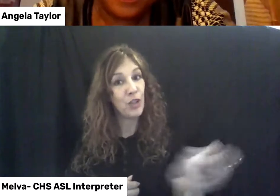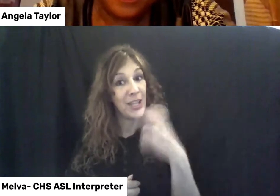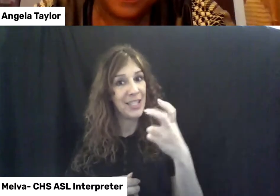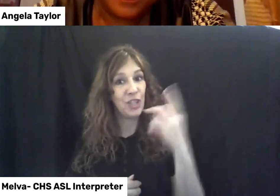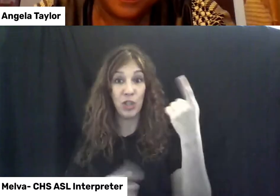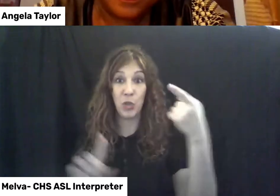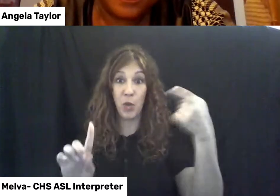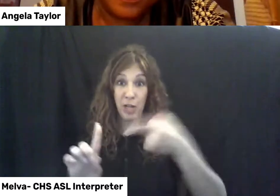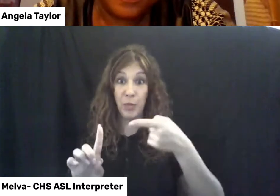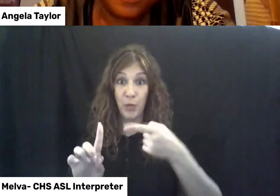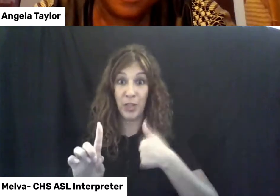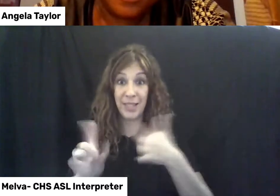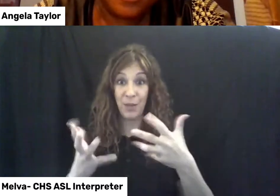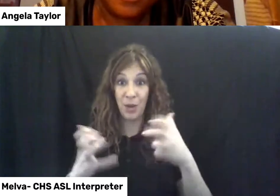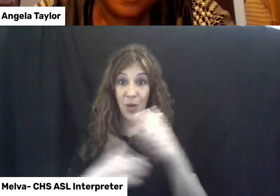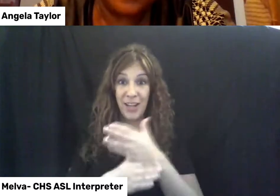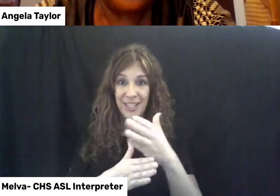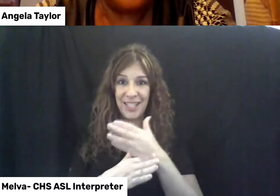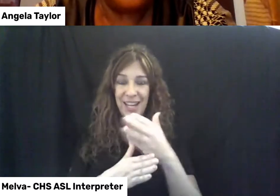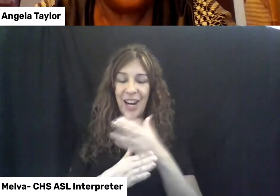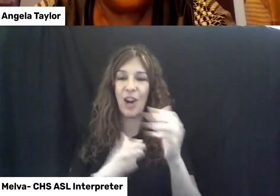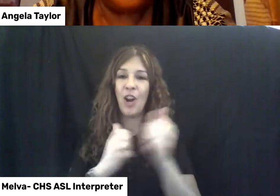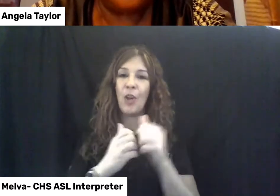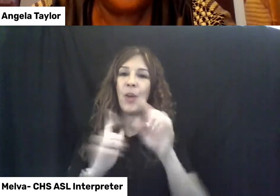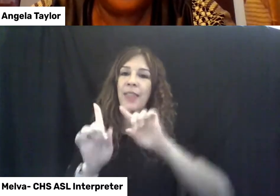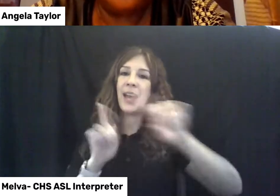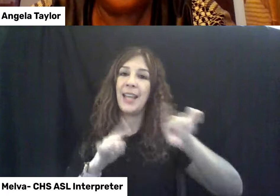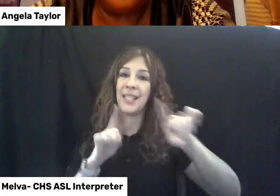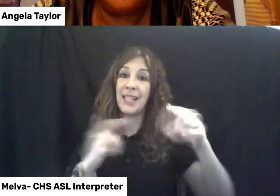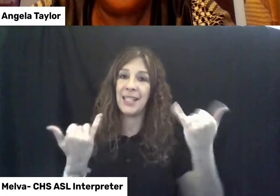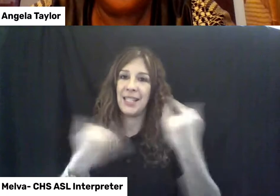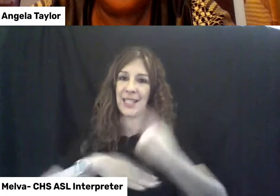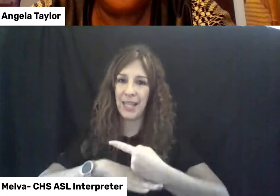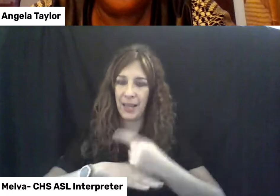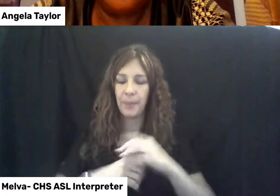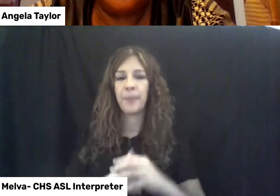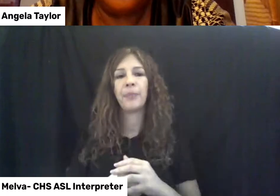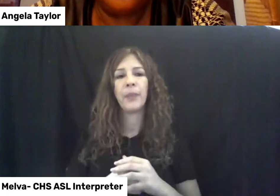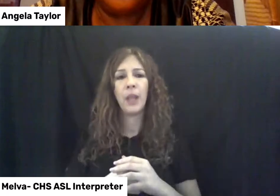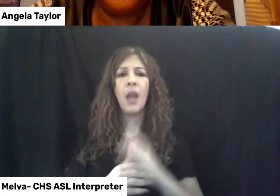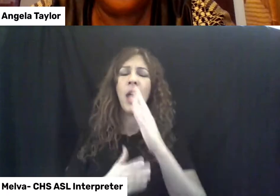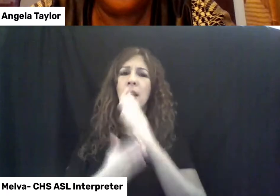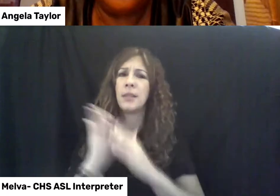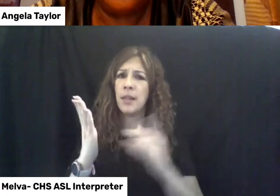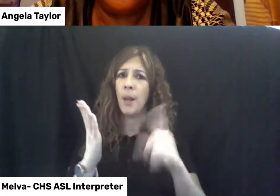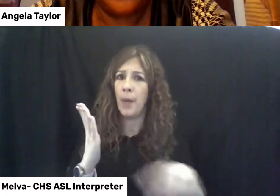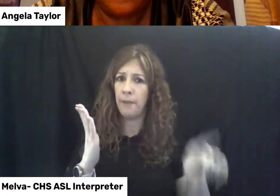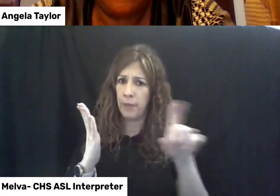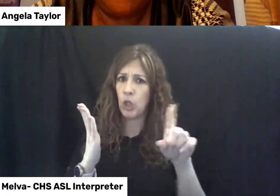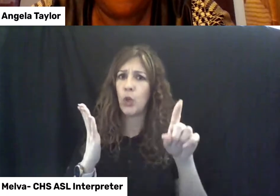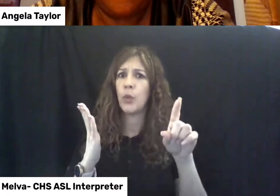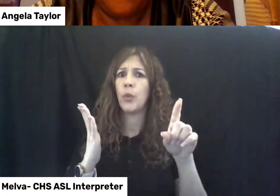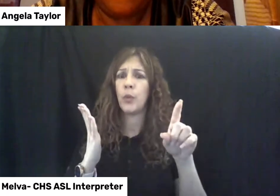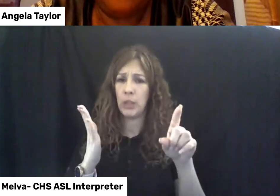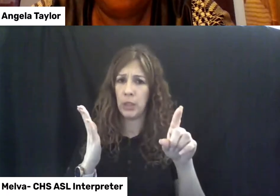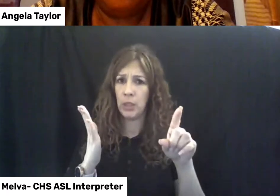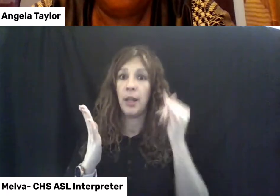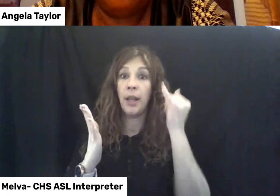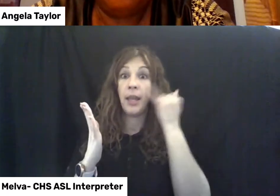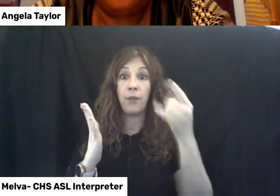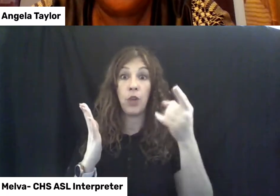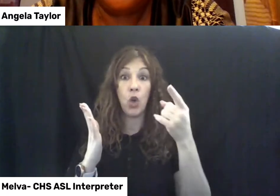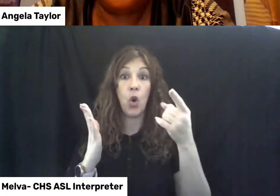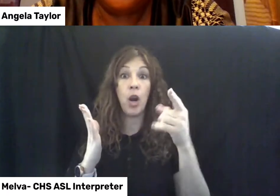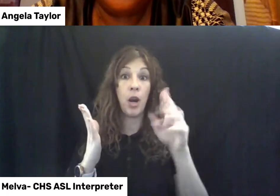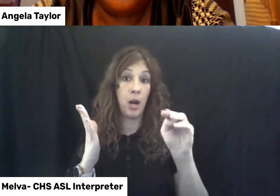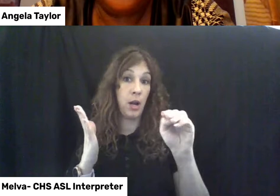that we wanted to share with the attendees today, because some of you, if you're a market manager,